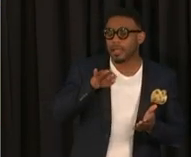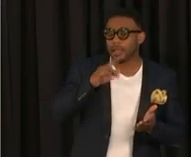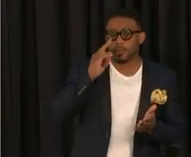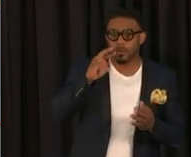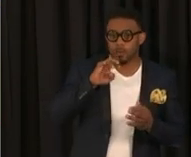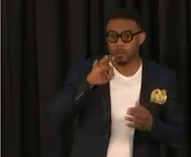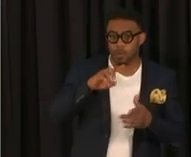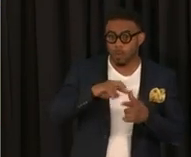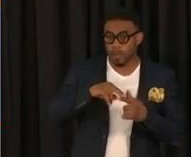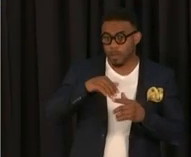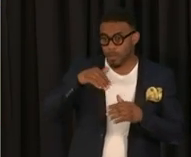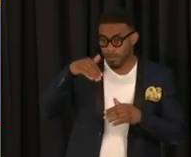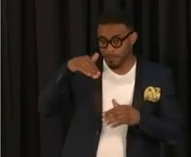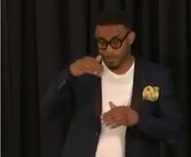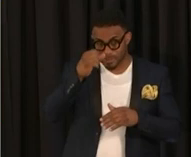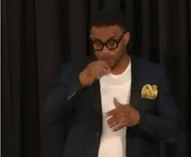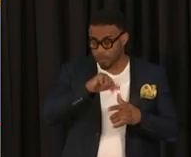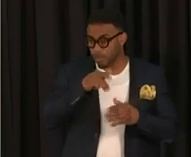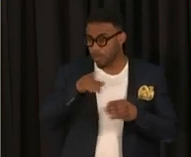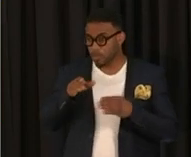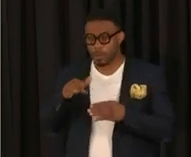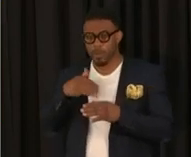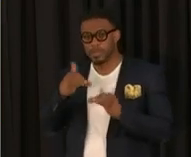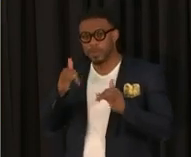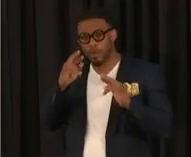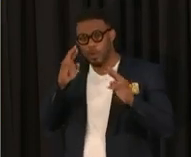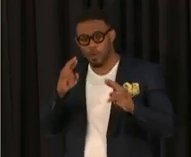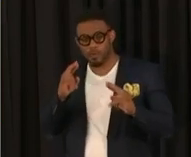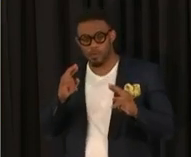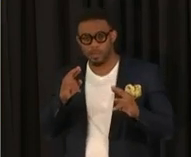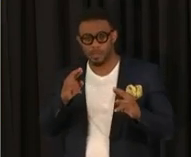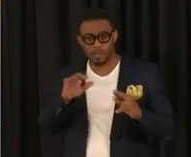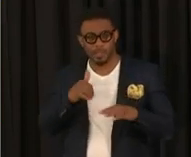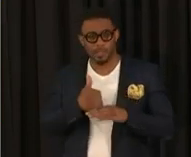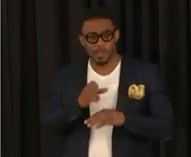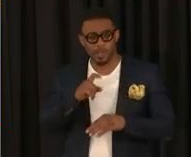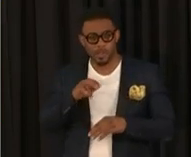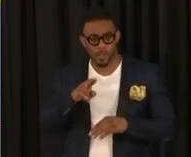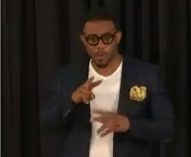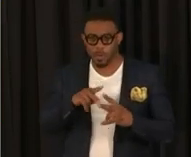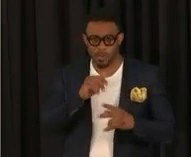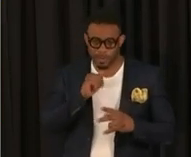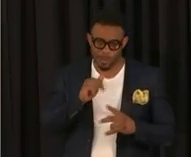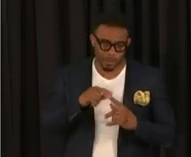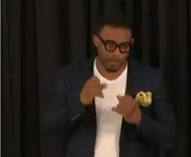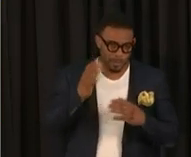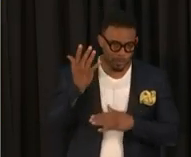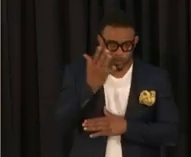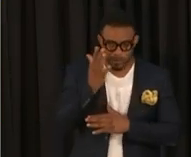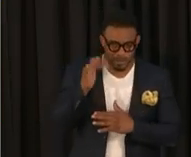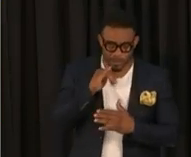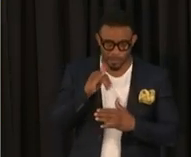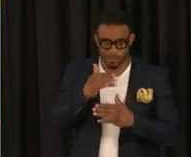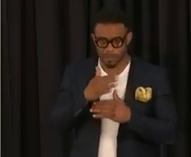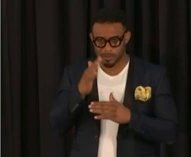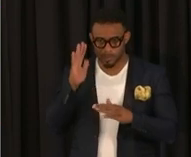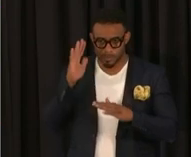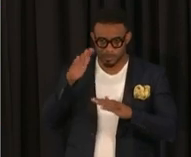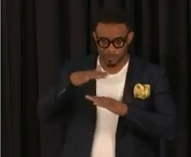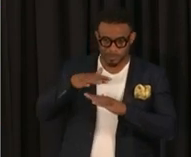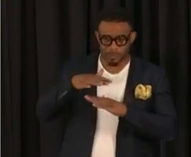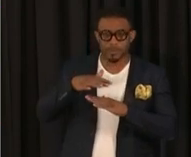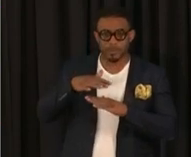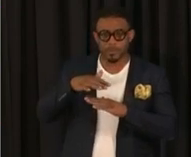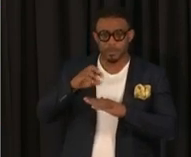not it's facing south or in another direction where we can still hopefully install solar, and whether or not there are not too many trees around you that would shade the